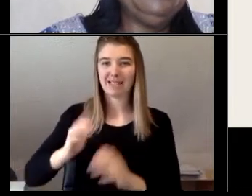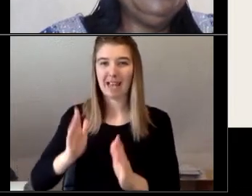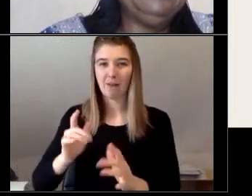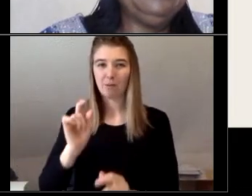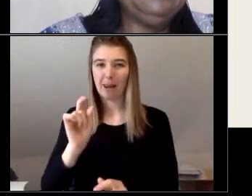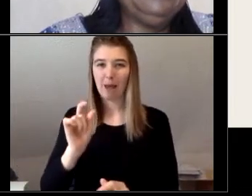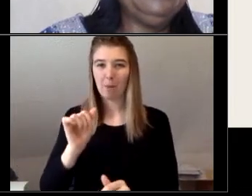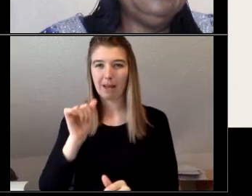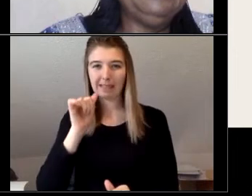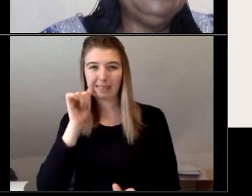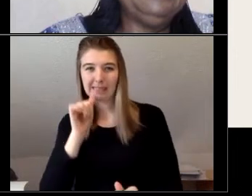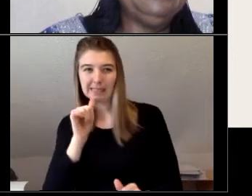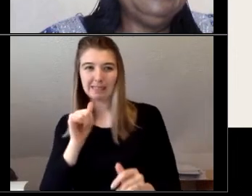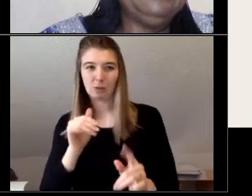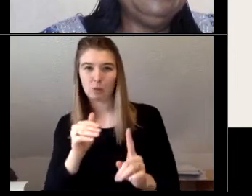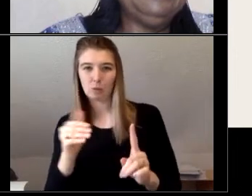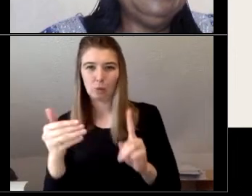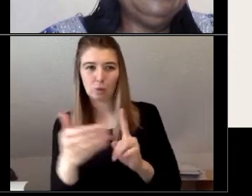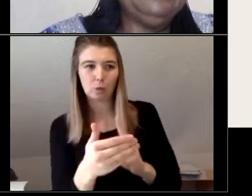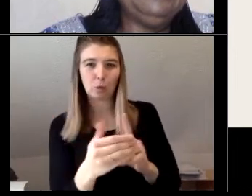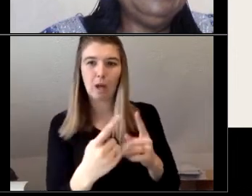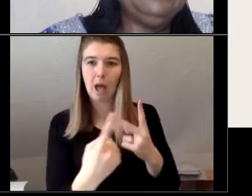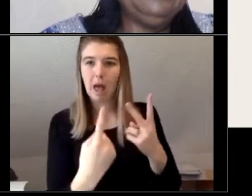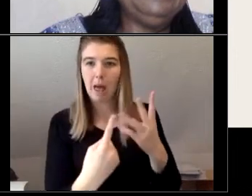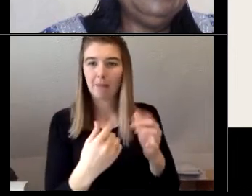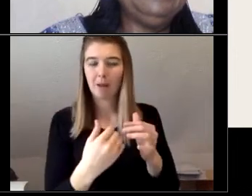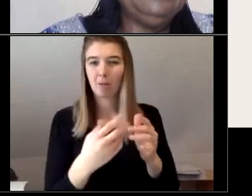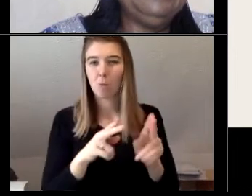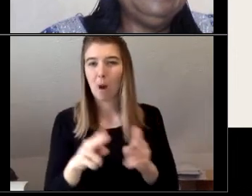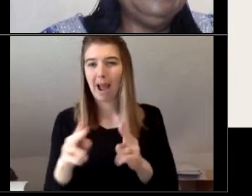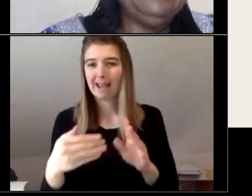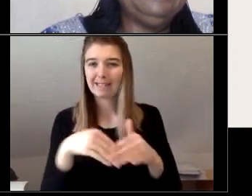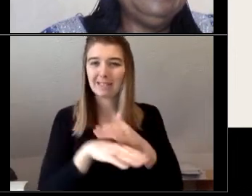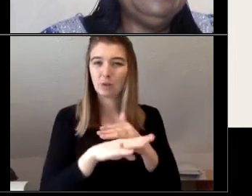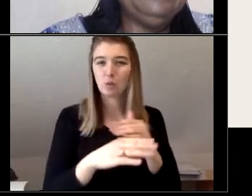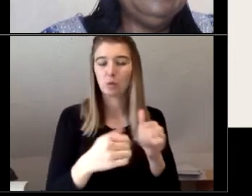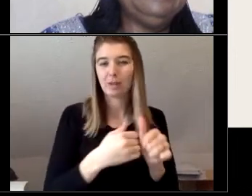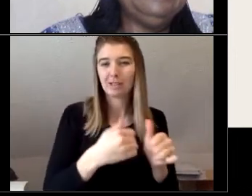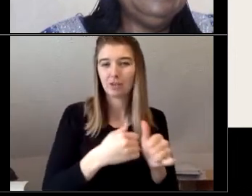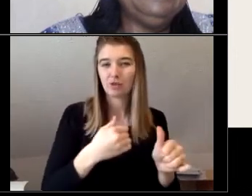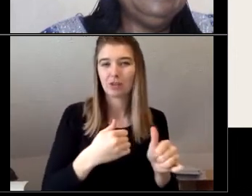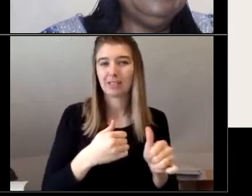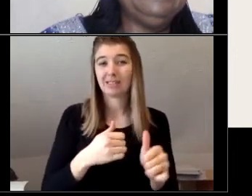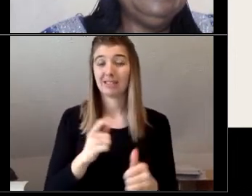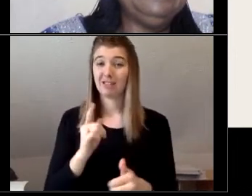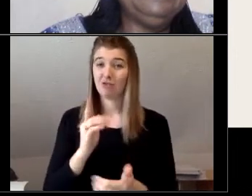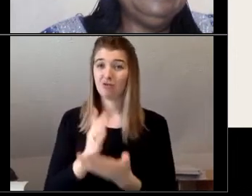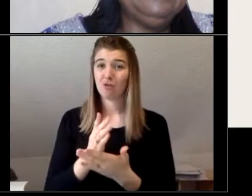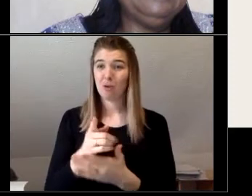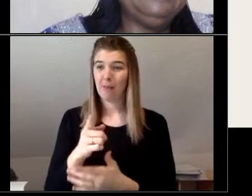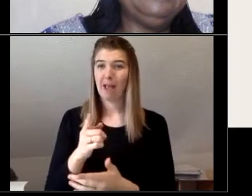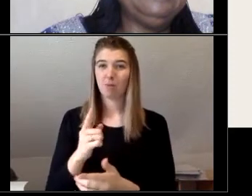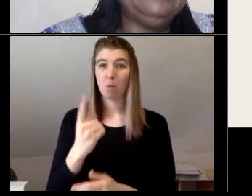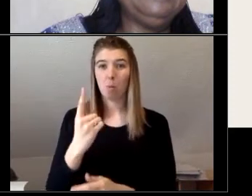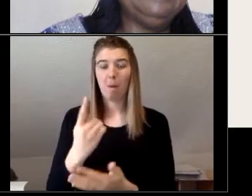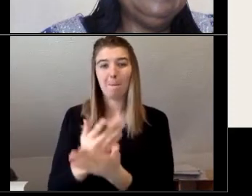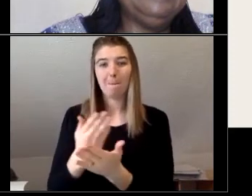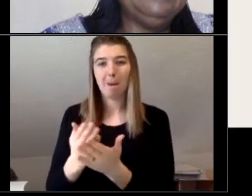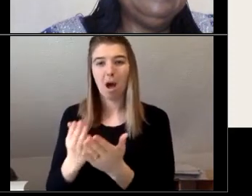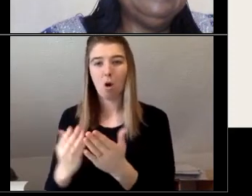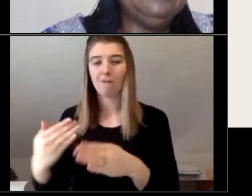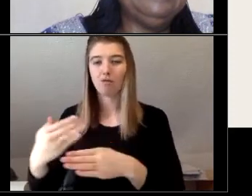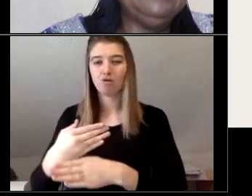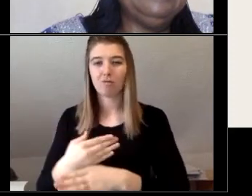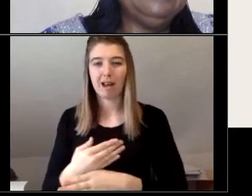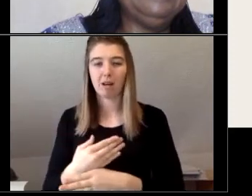into the sort of folk industry in that respect. That's one part of somebody's career. Phil asked in the registration process, he